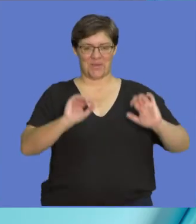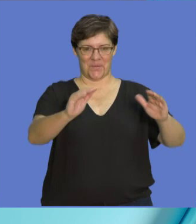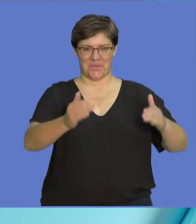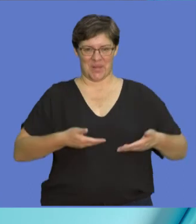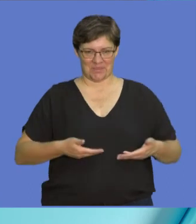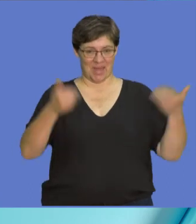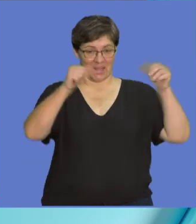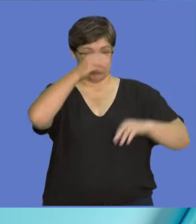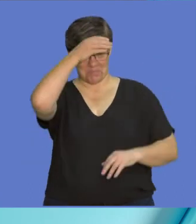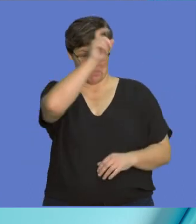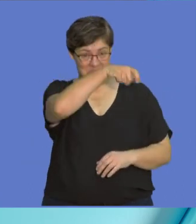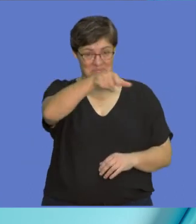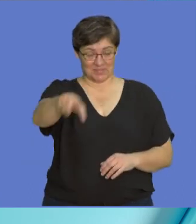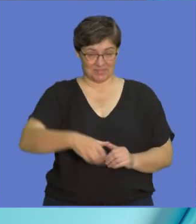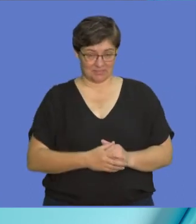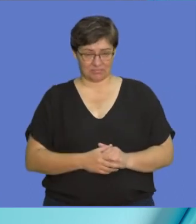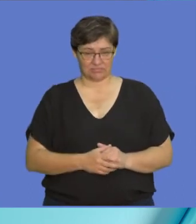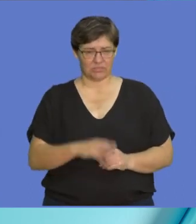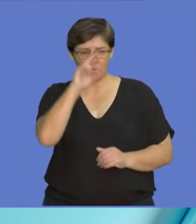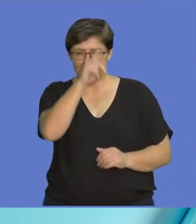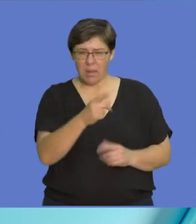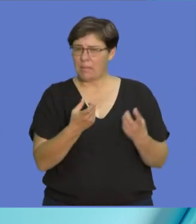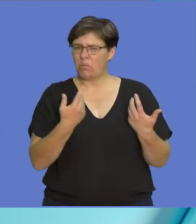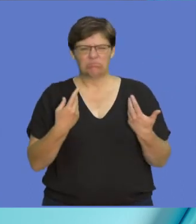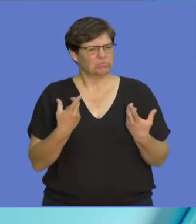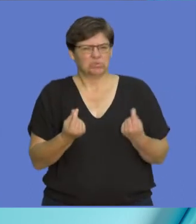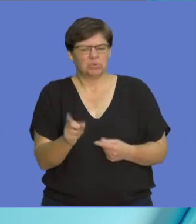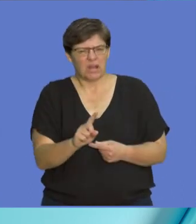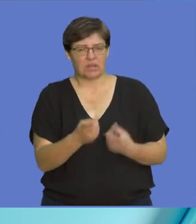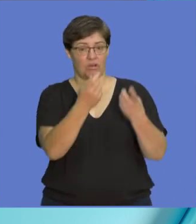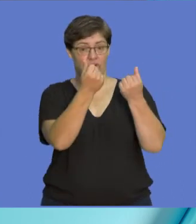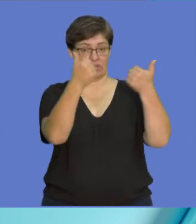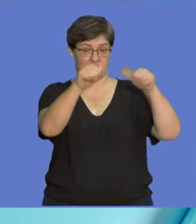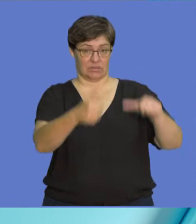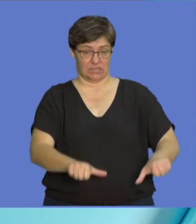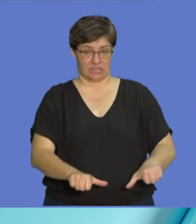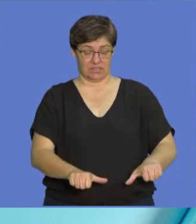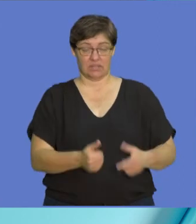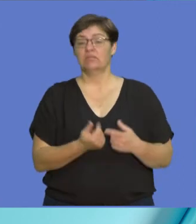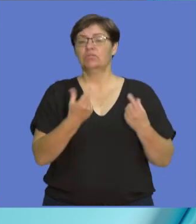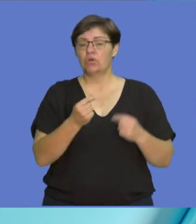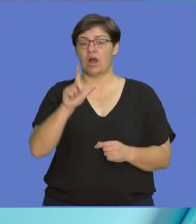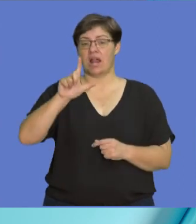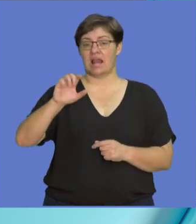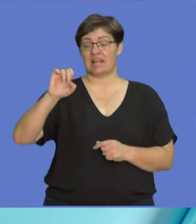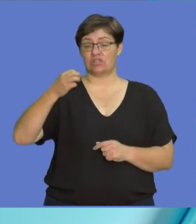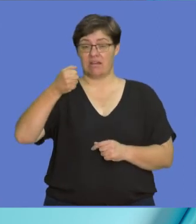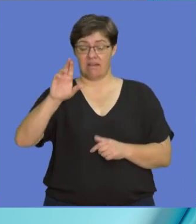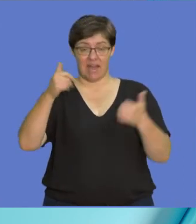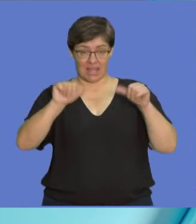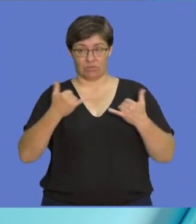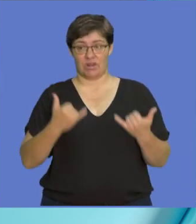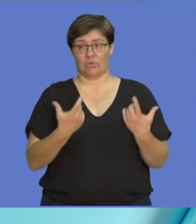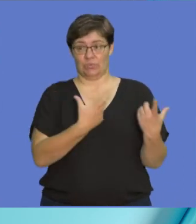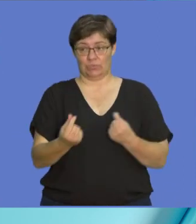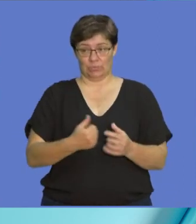Welcome back, accounting boffins. Remember, we're busy with cost accounting, and we said we're going to do the actual ledger accounts